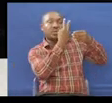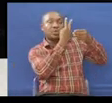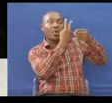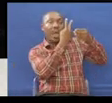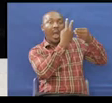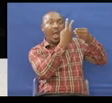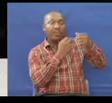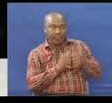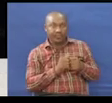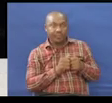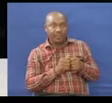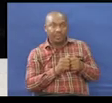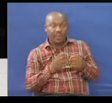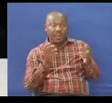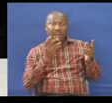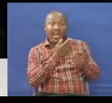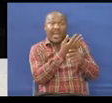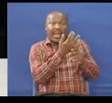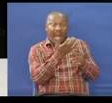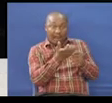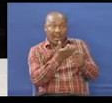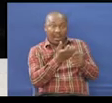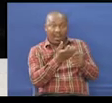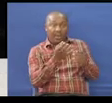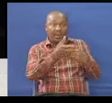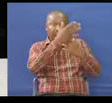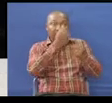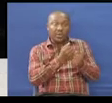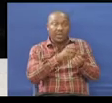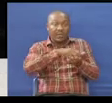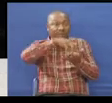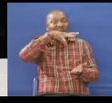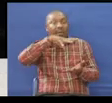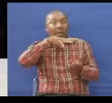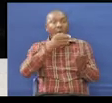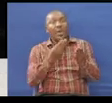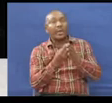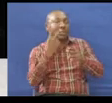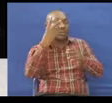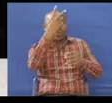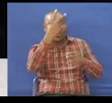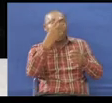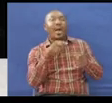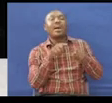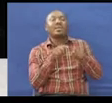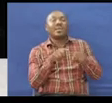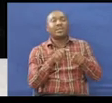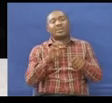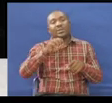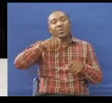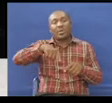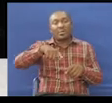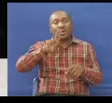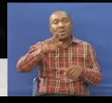of this square here. A variable can change, not necessarily that should always be x. It can be y, it can be a,